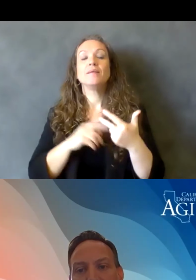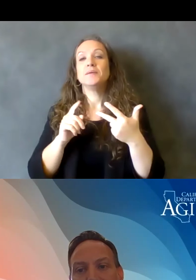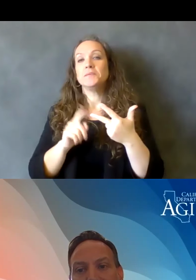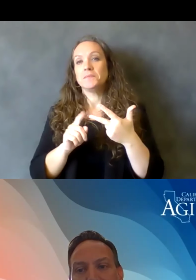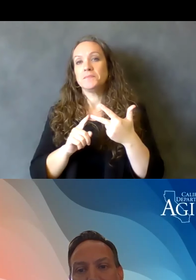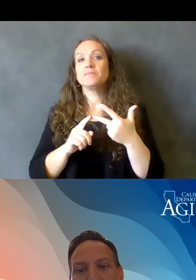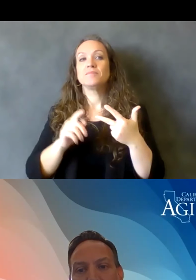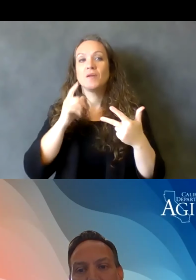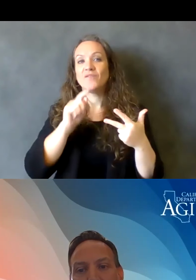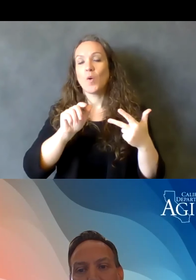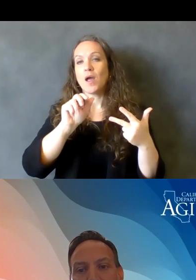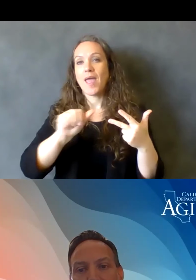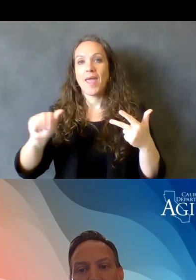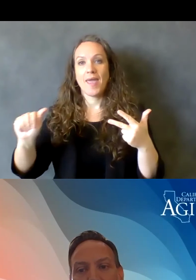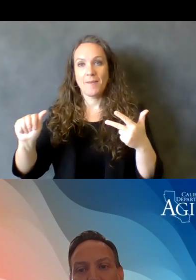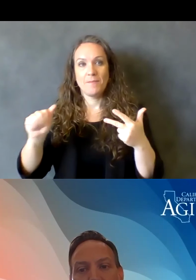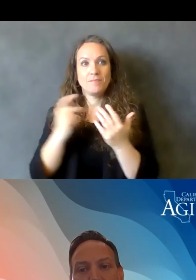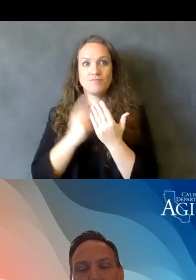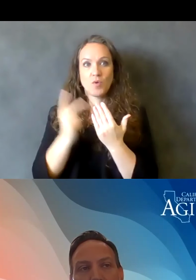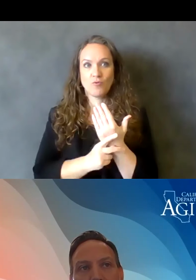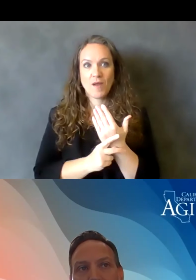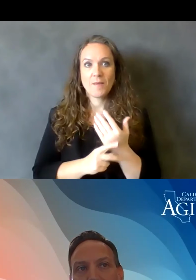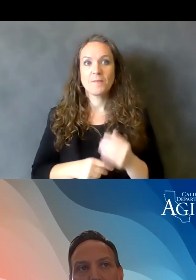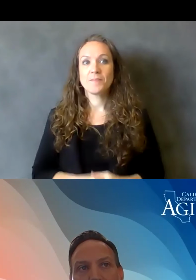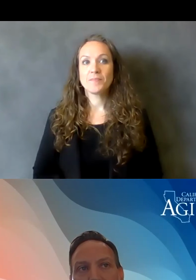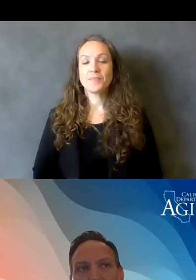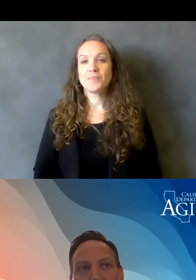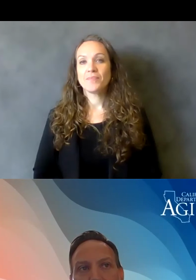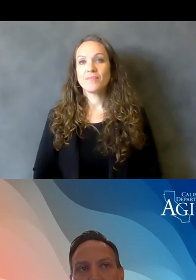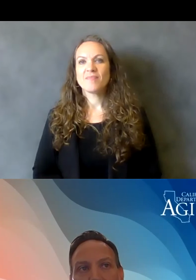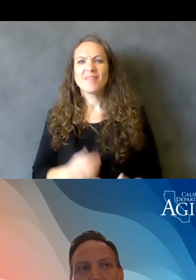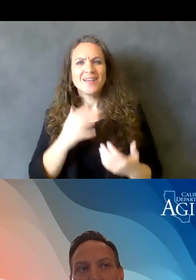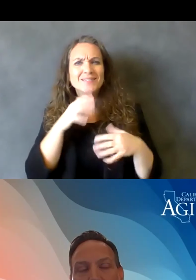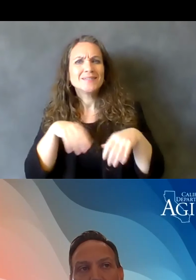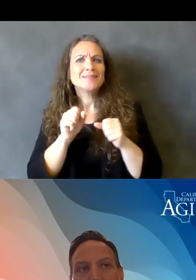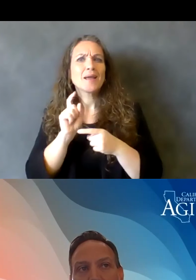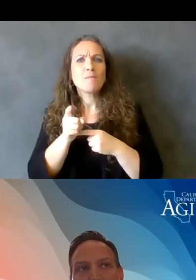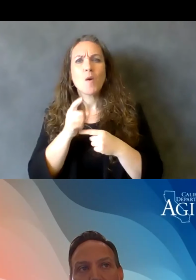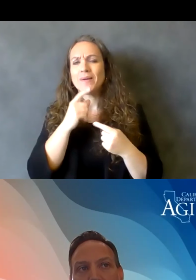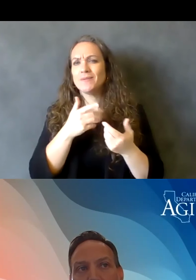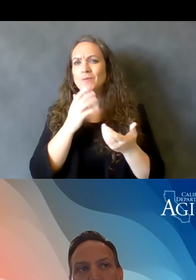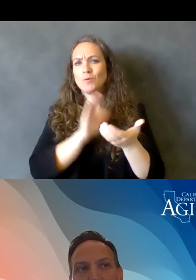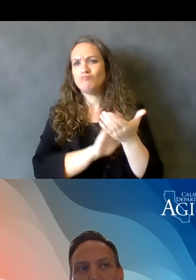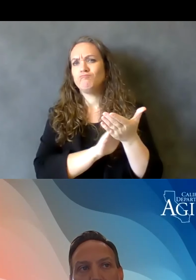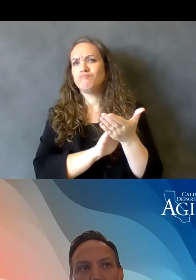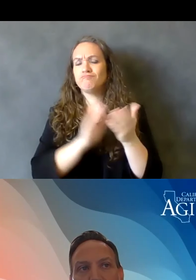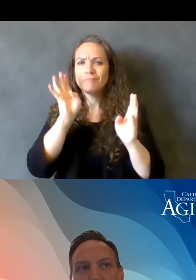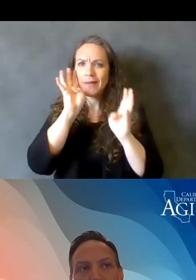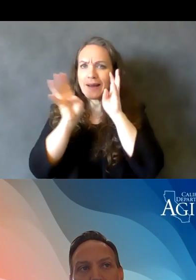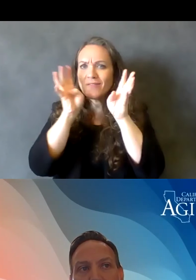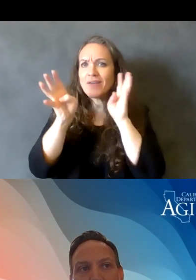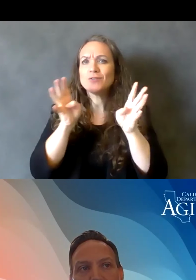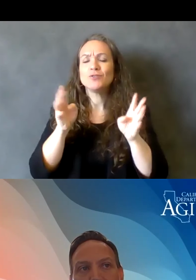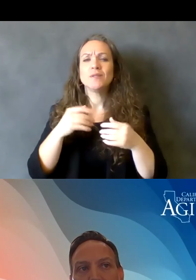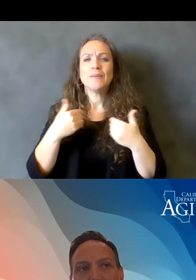programs. And I just want to take a moment to recognize the innovation, creativity, and hard work of our local